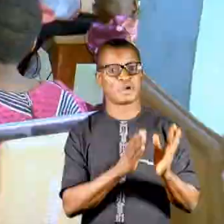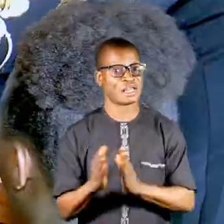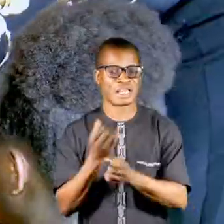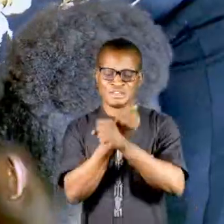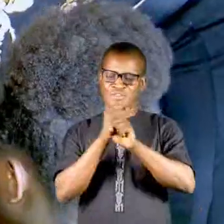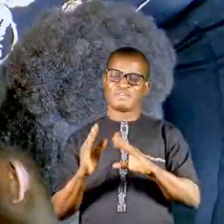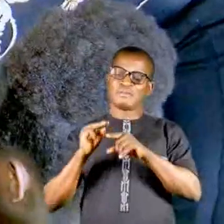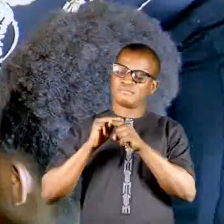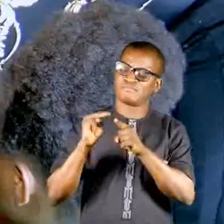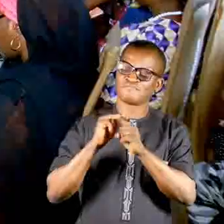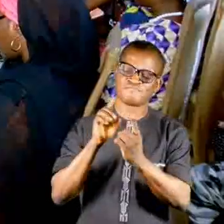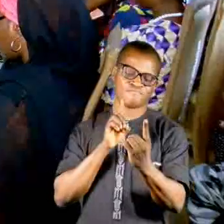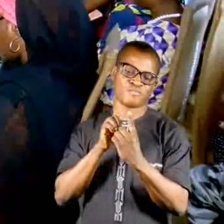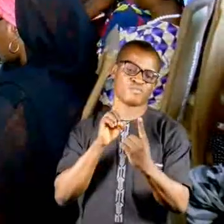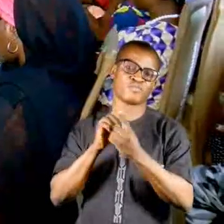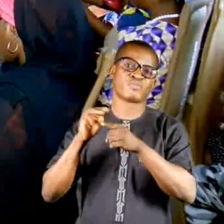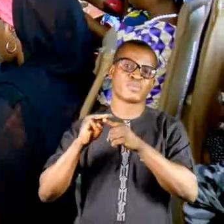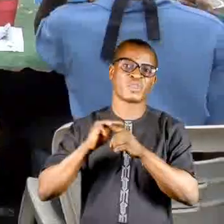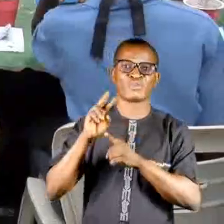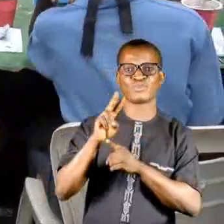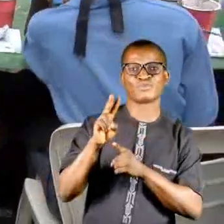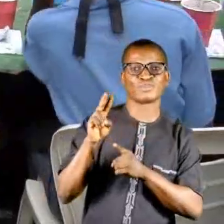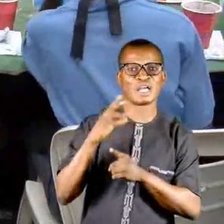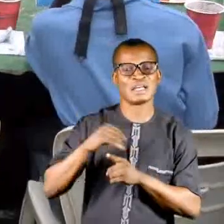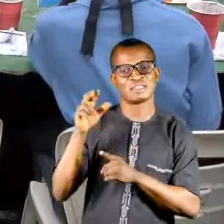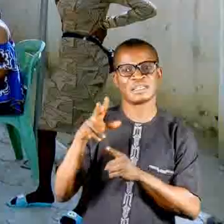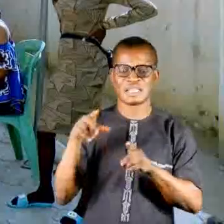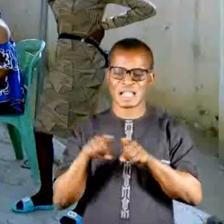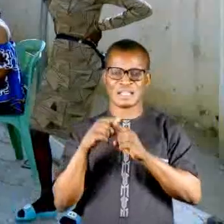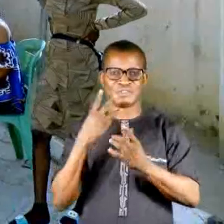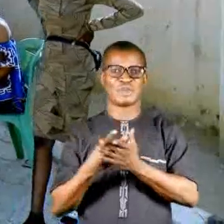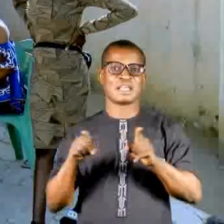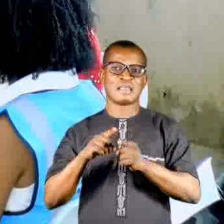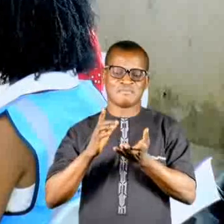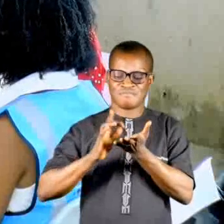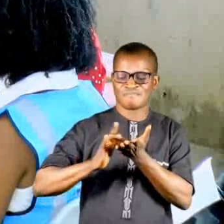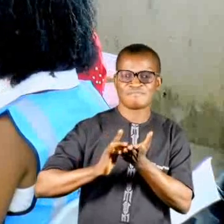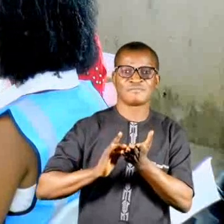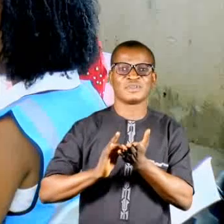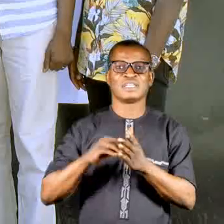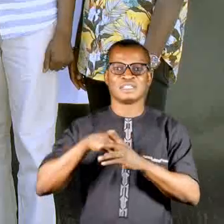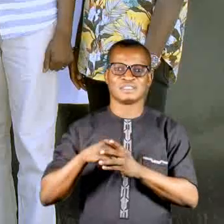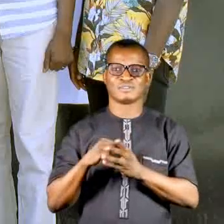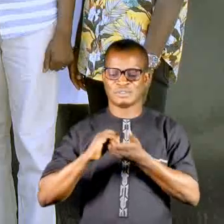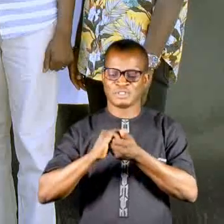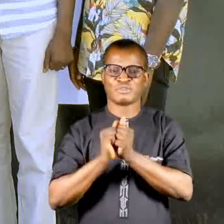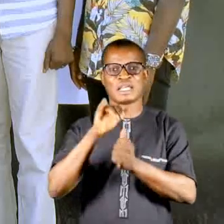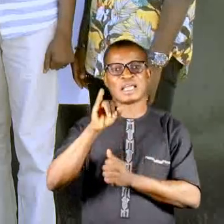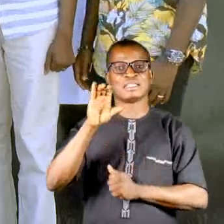agency organized Survivors Co-Mentoring Platform Series 2 and 3, as well as medical outreaches in collaboration